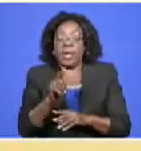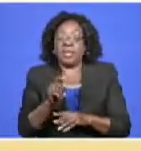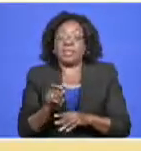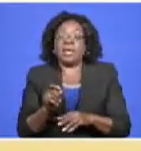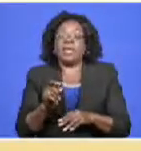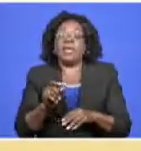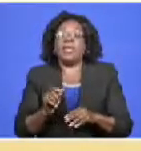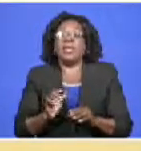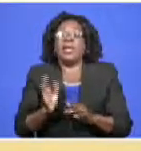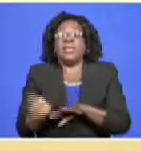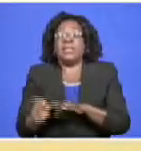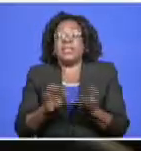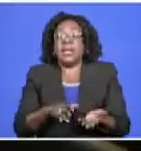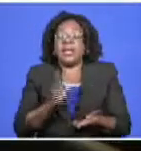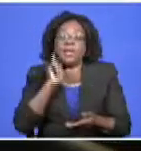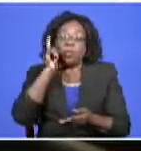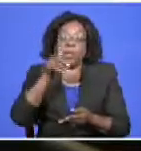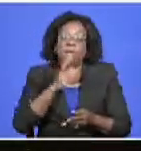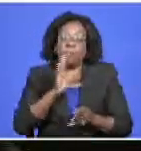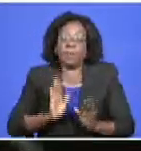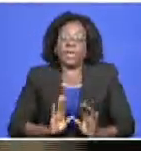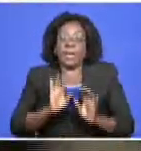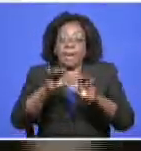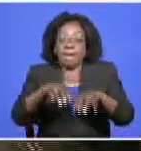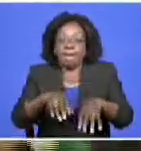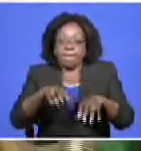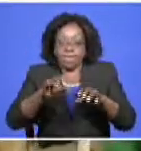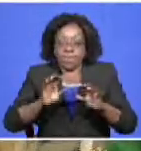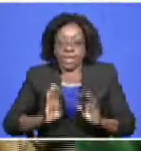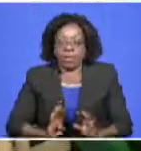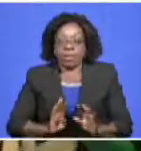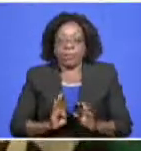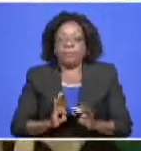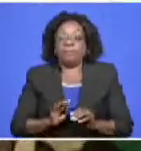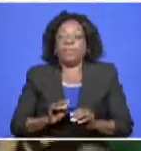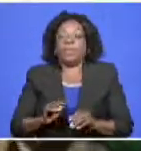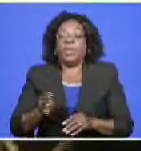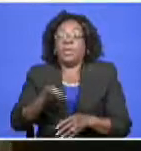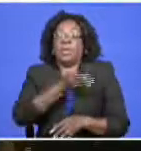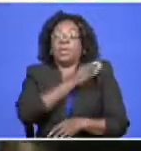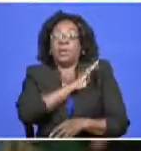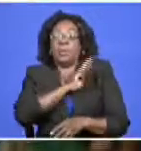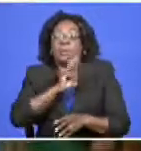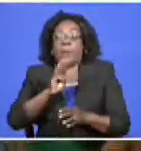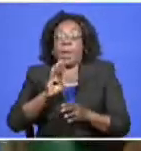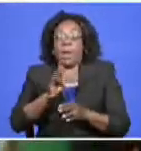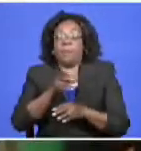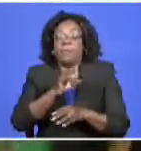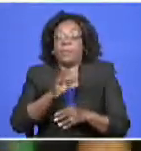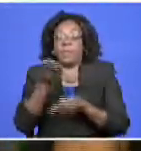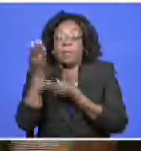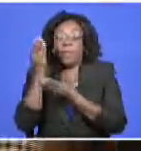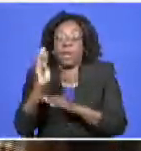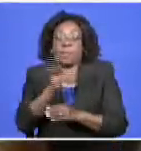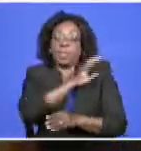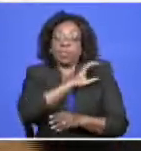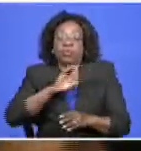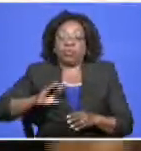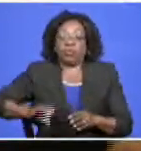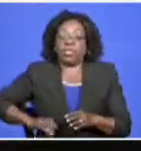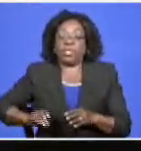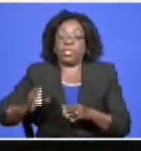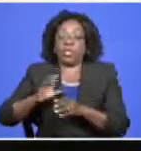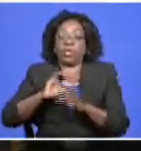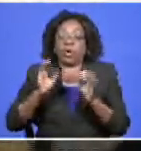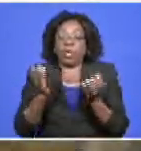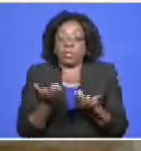been identified. Smith also notes that the Bahamas Christian Council and the Morticians Association will meet with family members of people